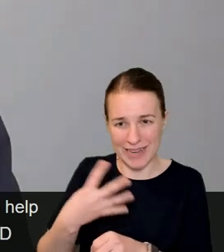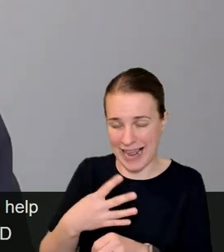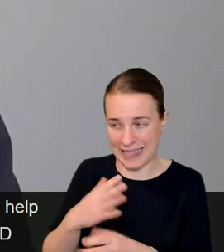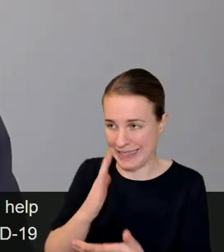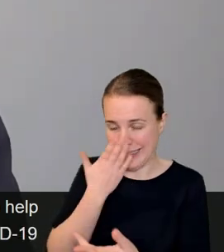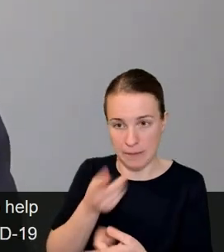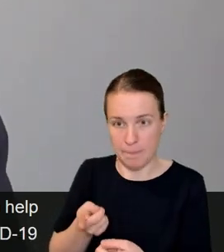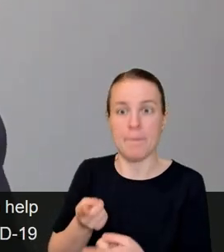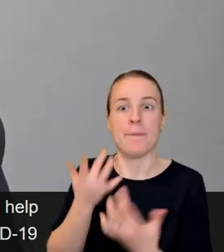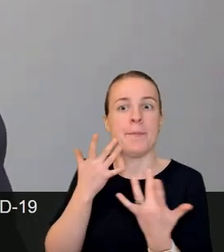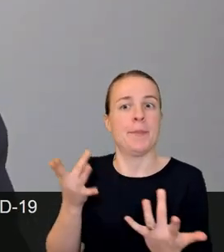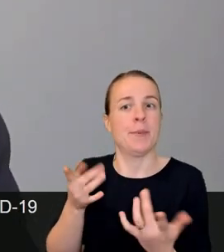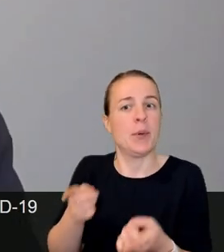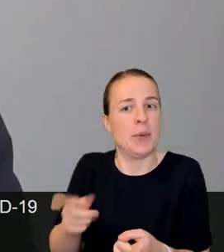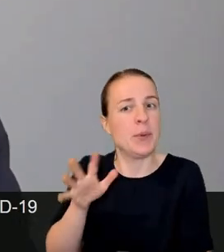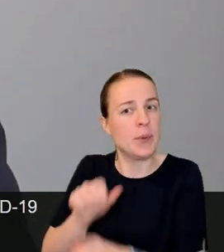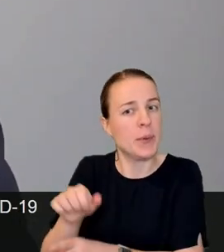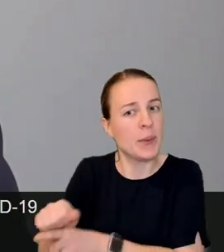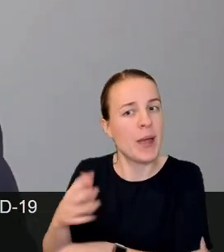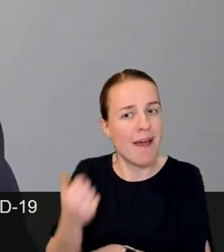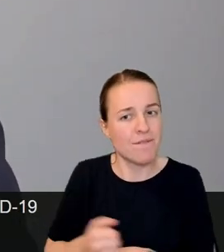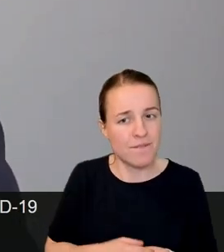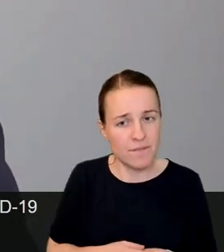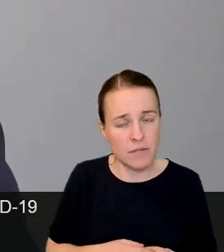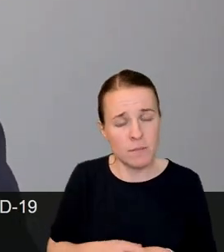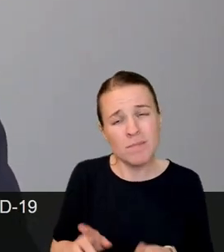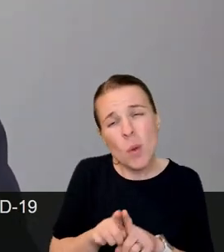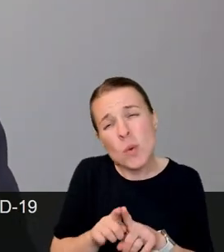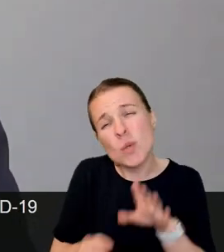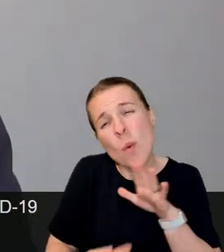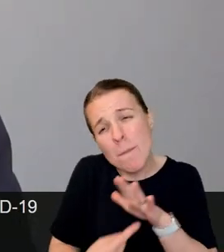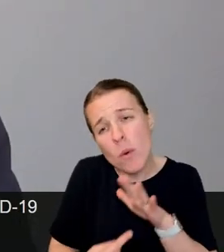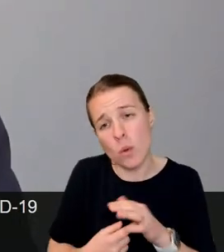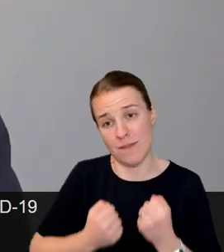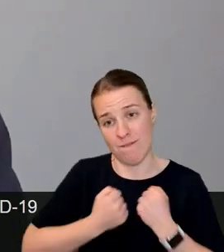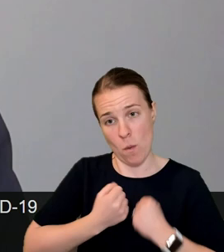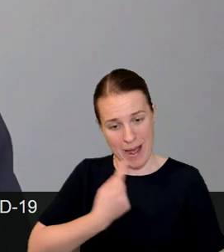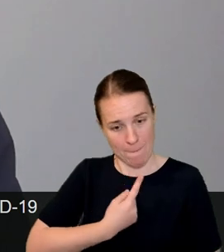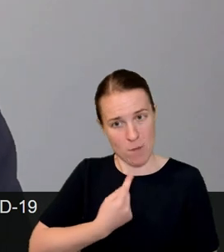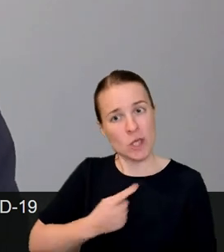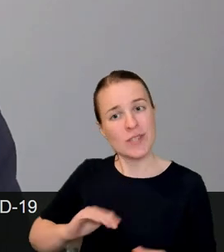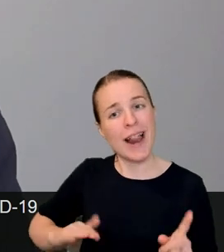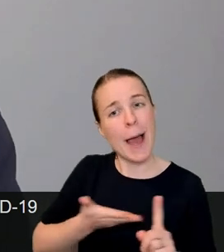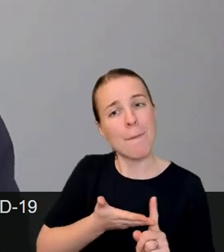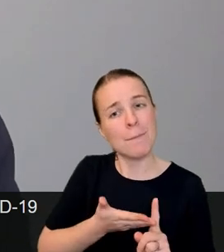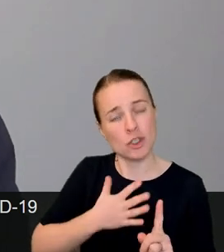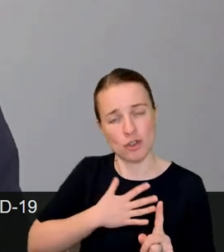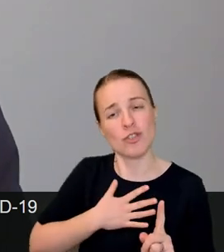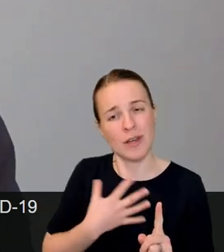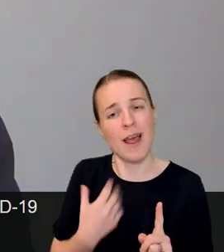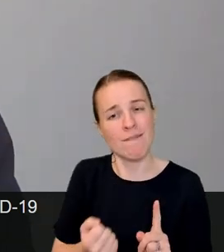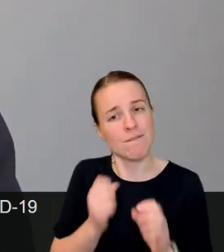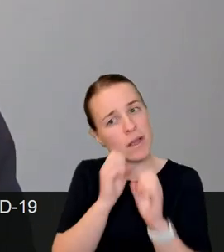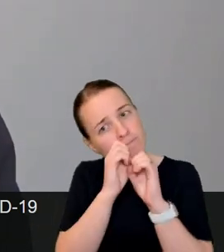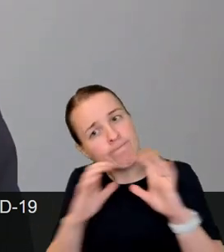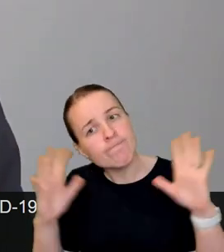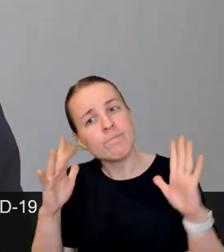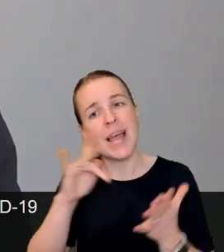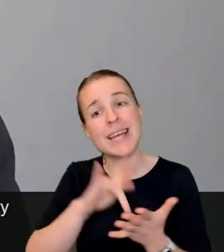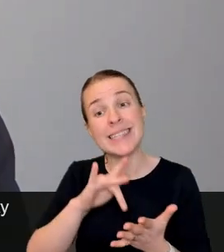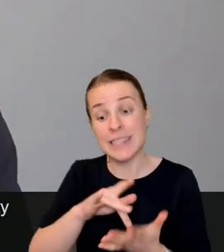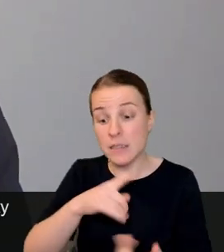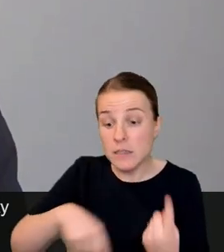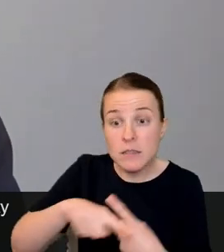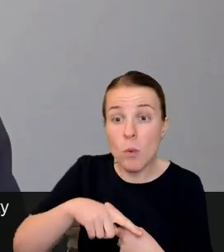city. It's also fundamental to achieving my personal ambition of creating a city where everyone gets the helping